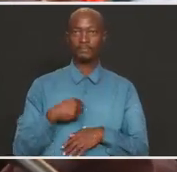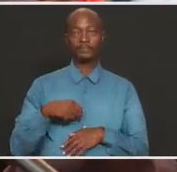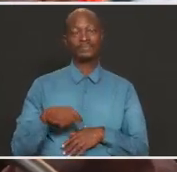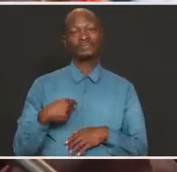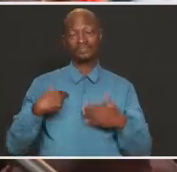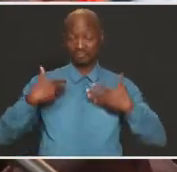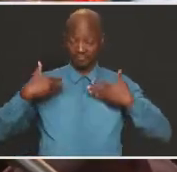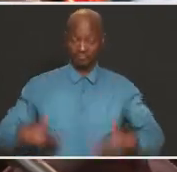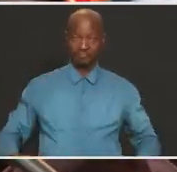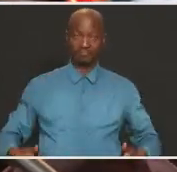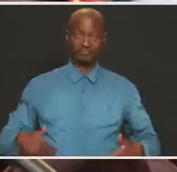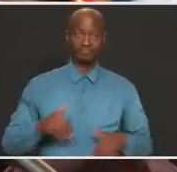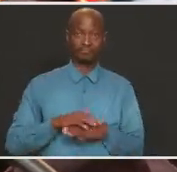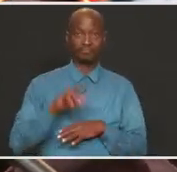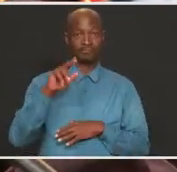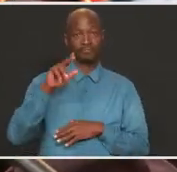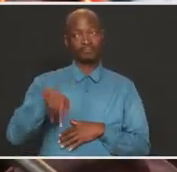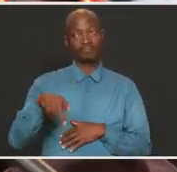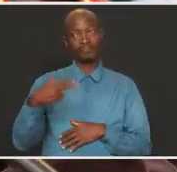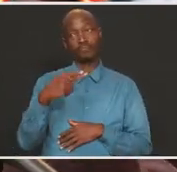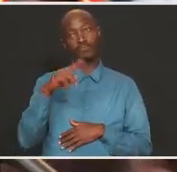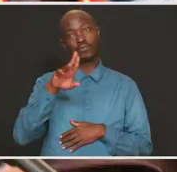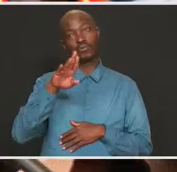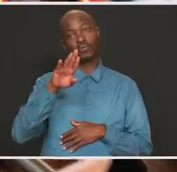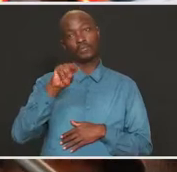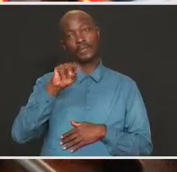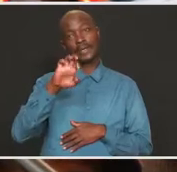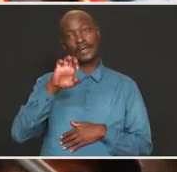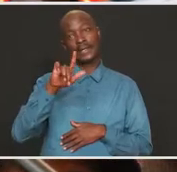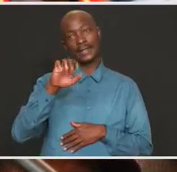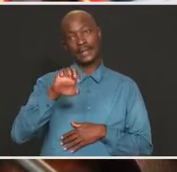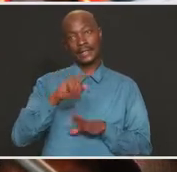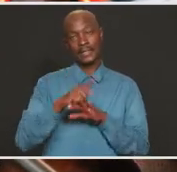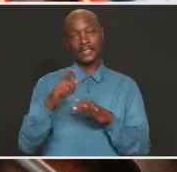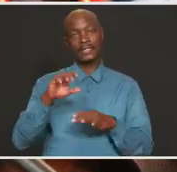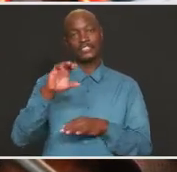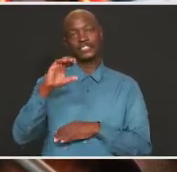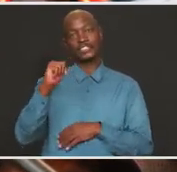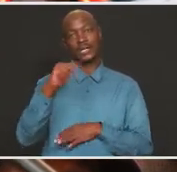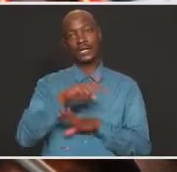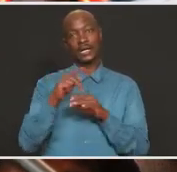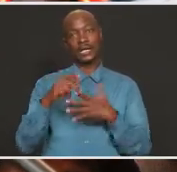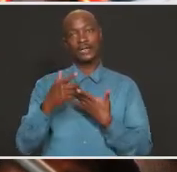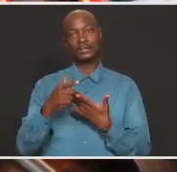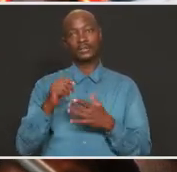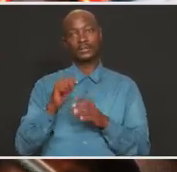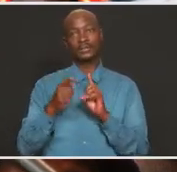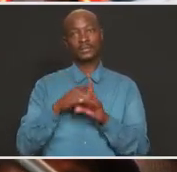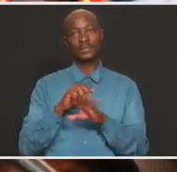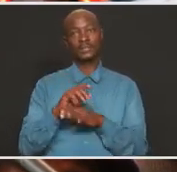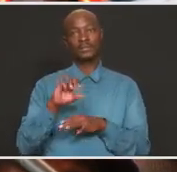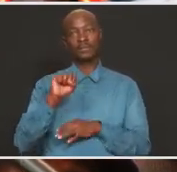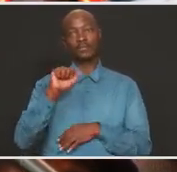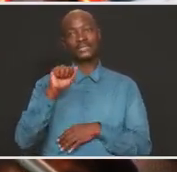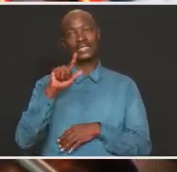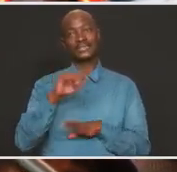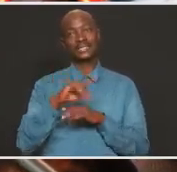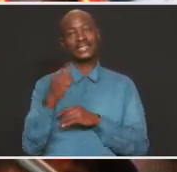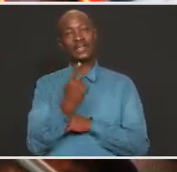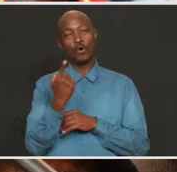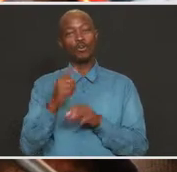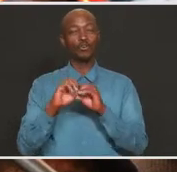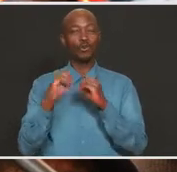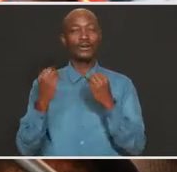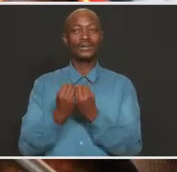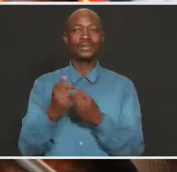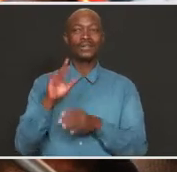who is standing here is from Orange Farm extension one from cell to the only organization in